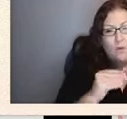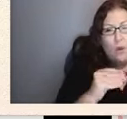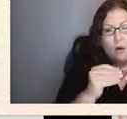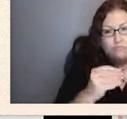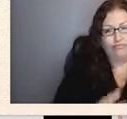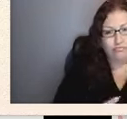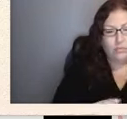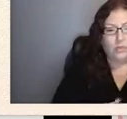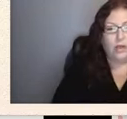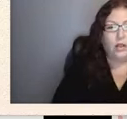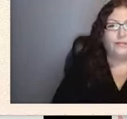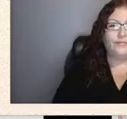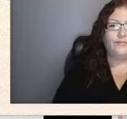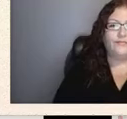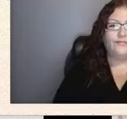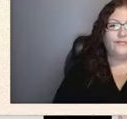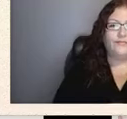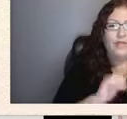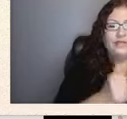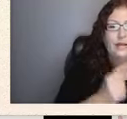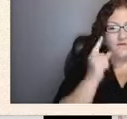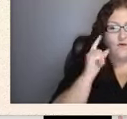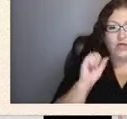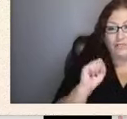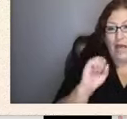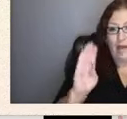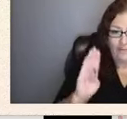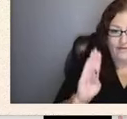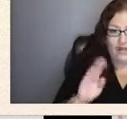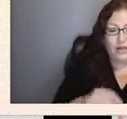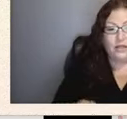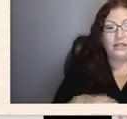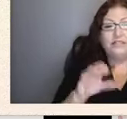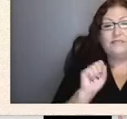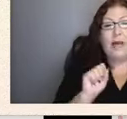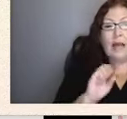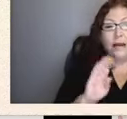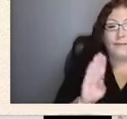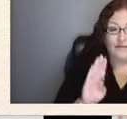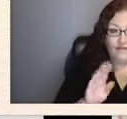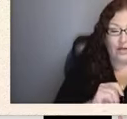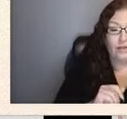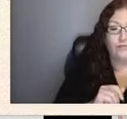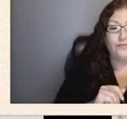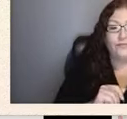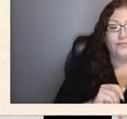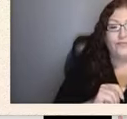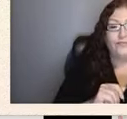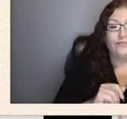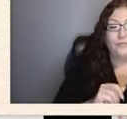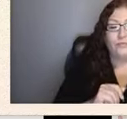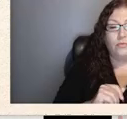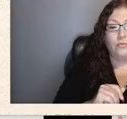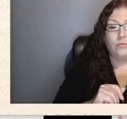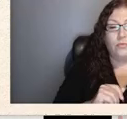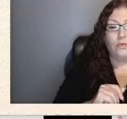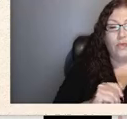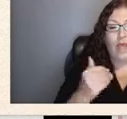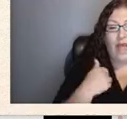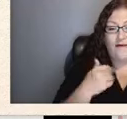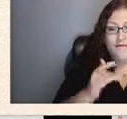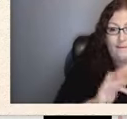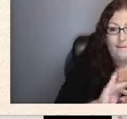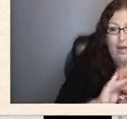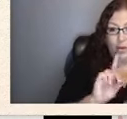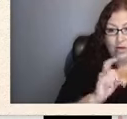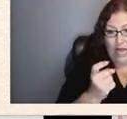Establishing eligibility for spina bifida. Spina bifida, individuals with spina bifida have a medical diagnosis